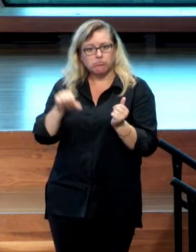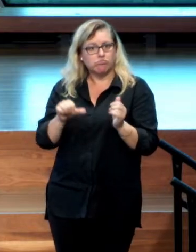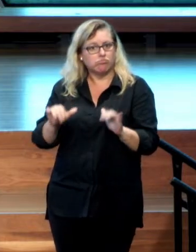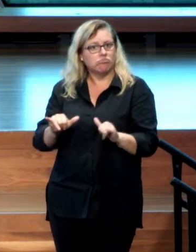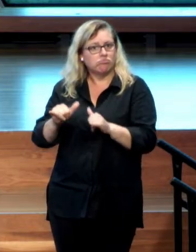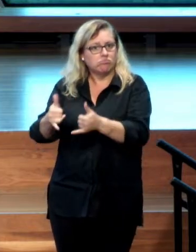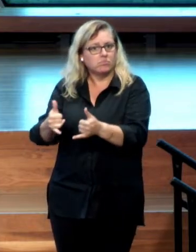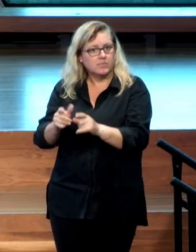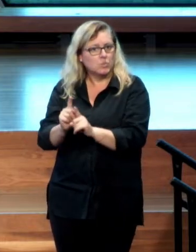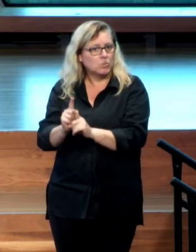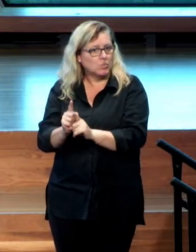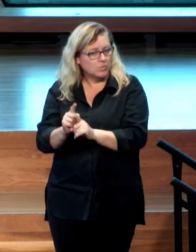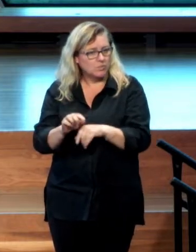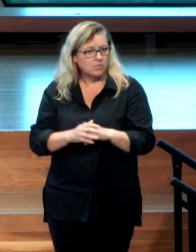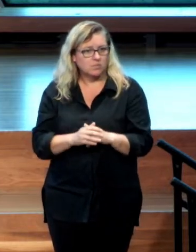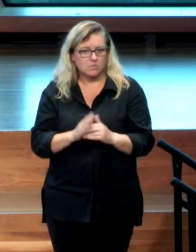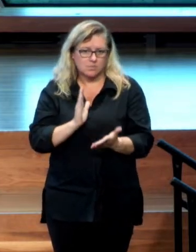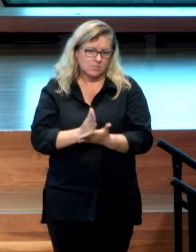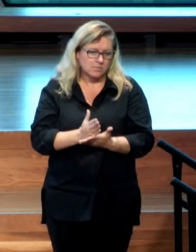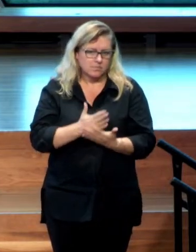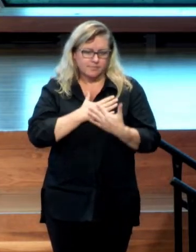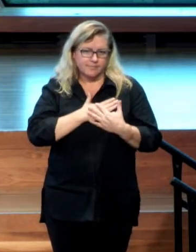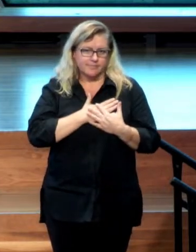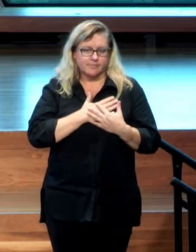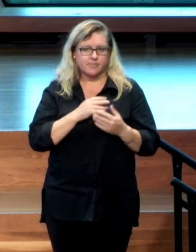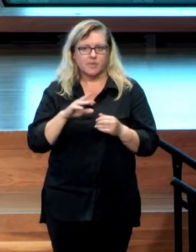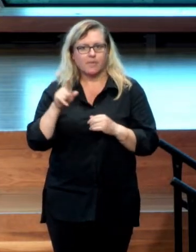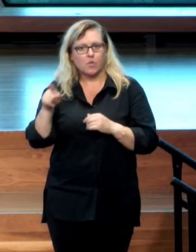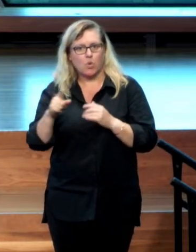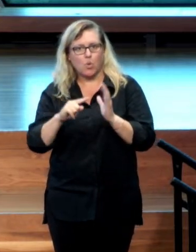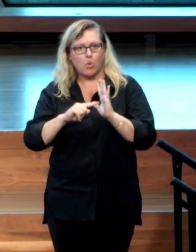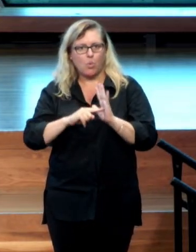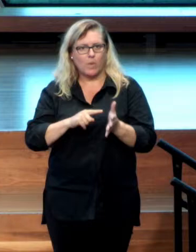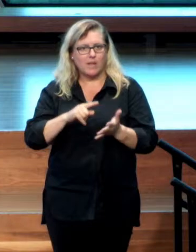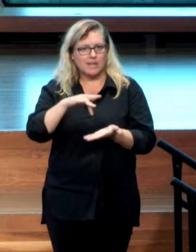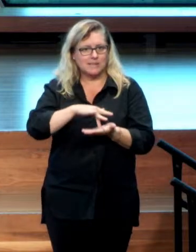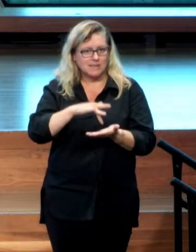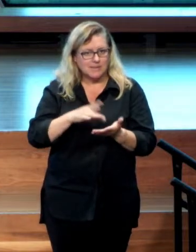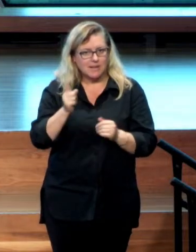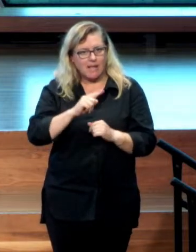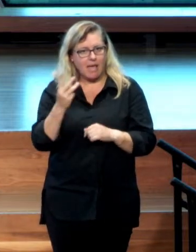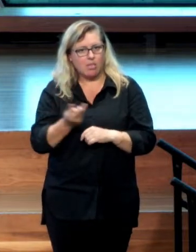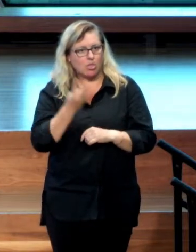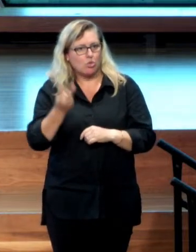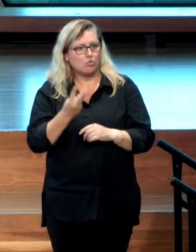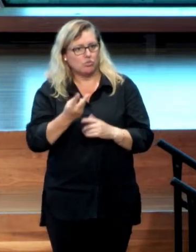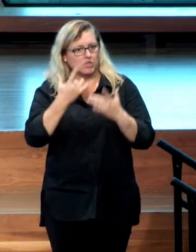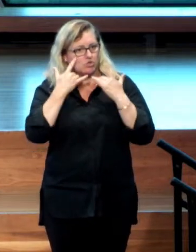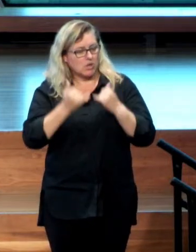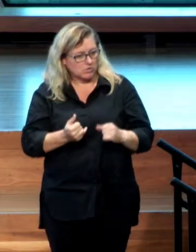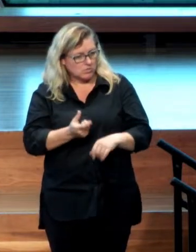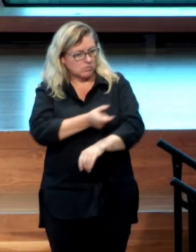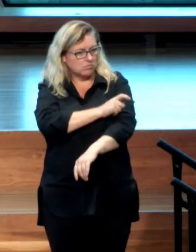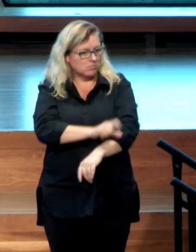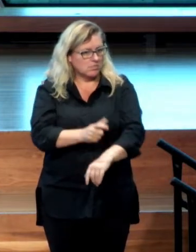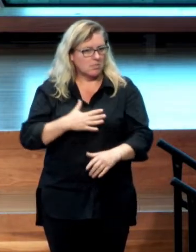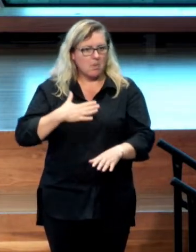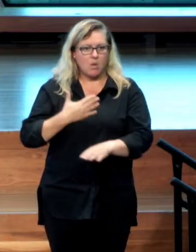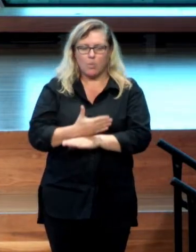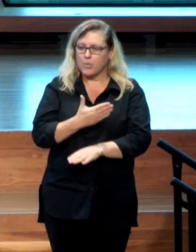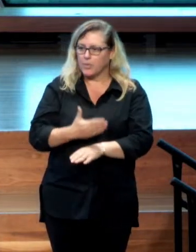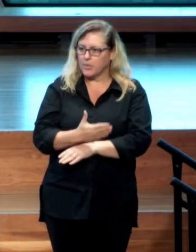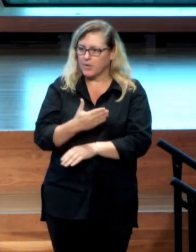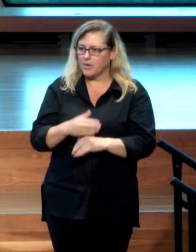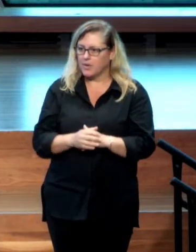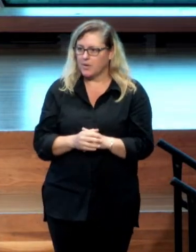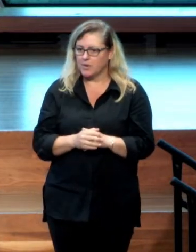I'm deeply grateful to the Wheeler Center and to the 3 judges for the confidence in my work.